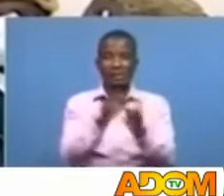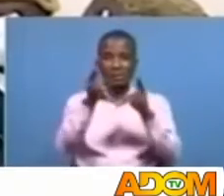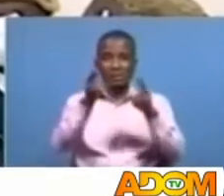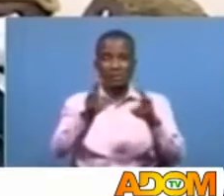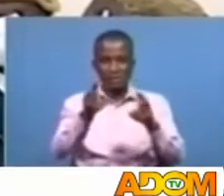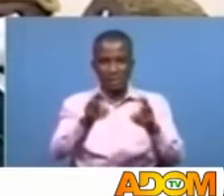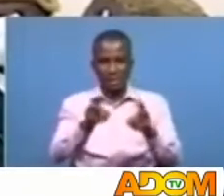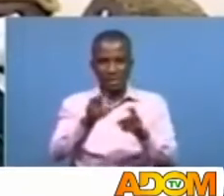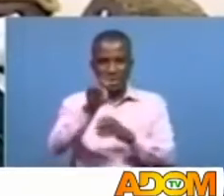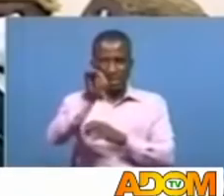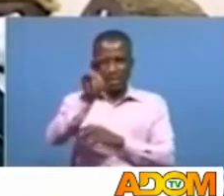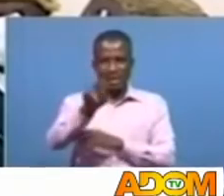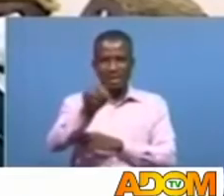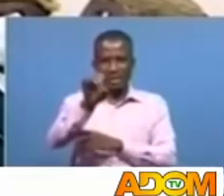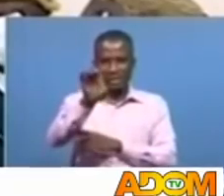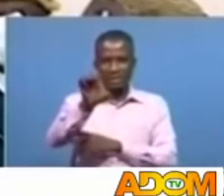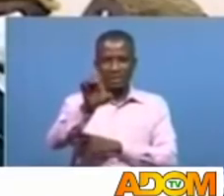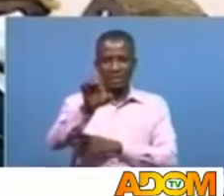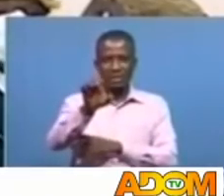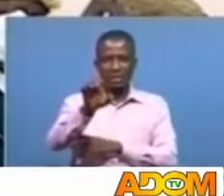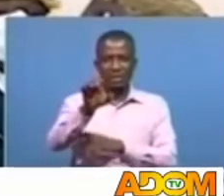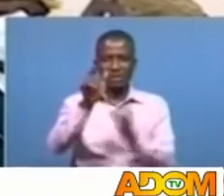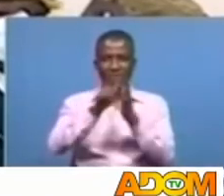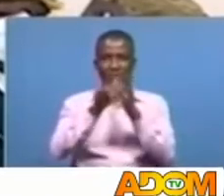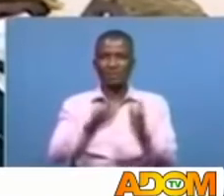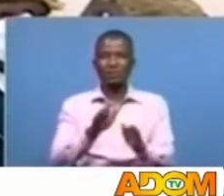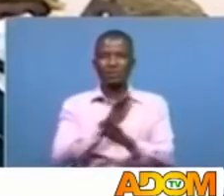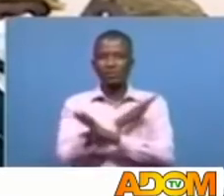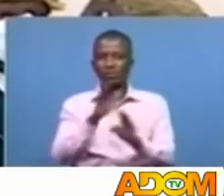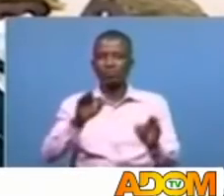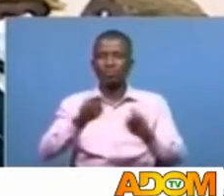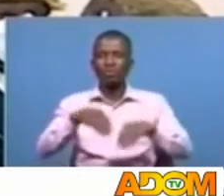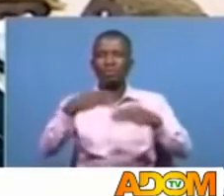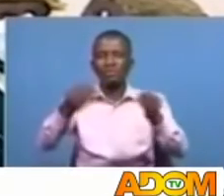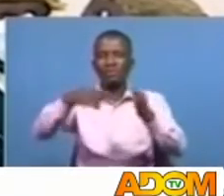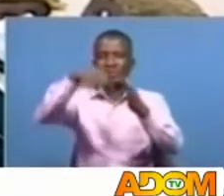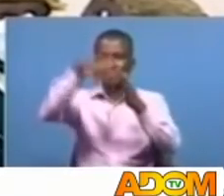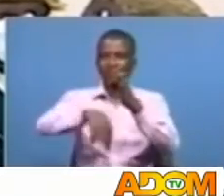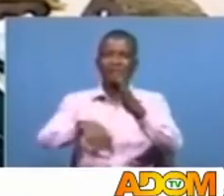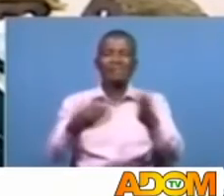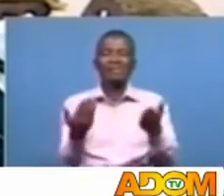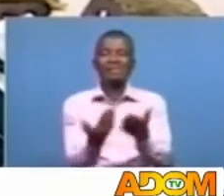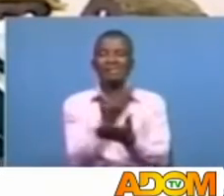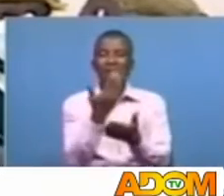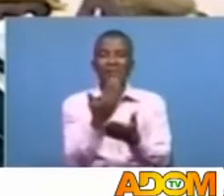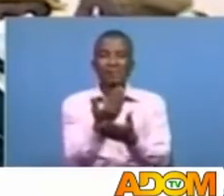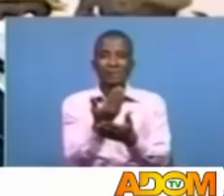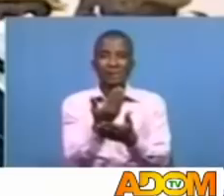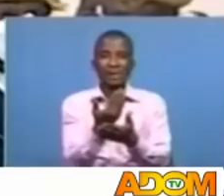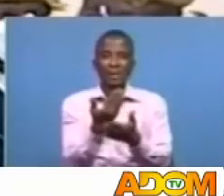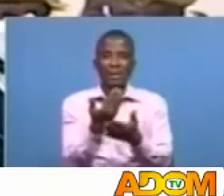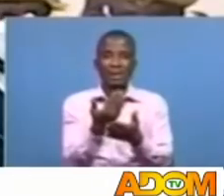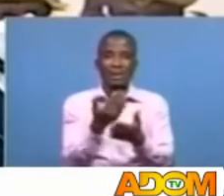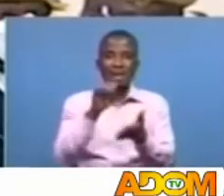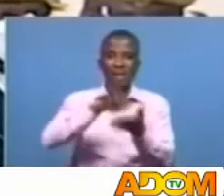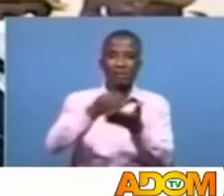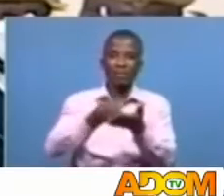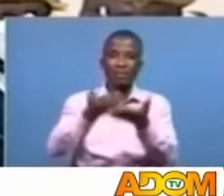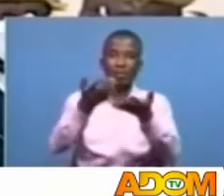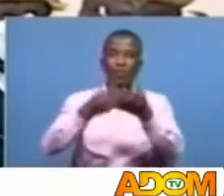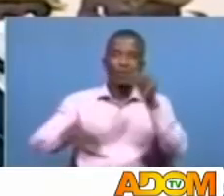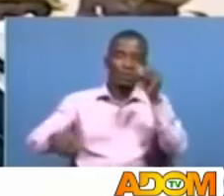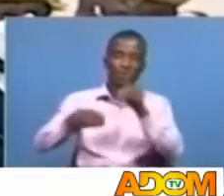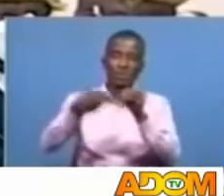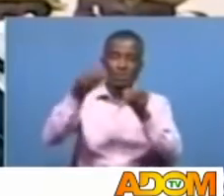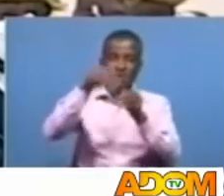the petitioner has not given us an inkling of the new or fresh evidence he wants to bring to